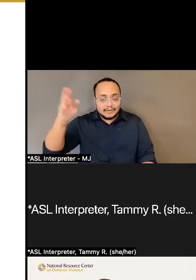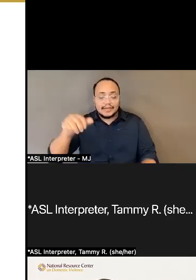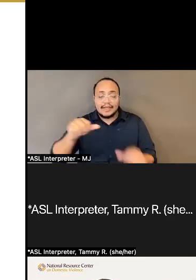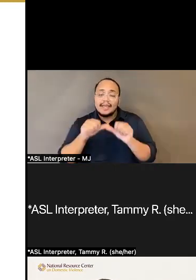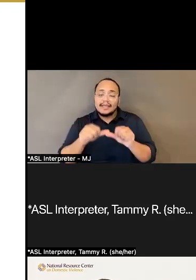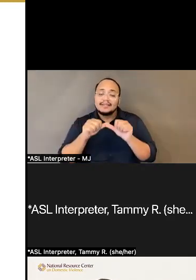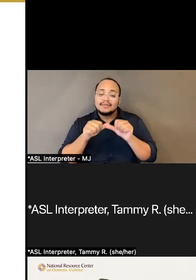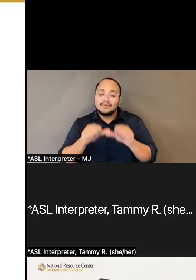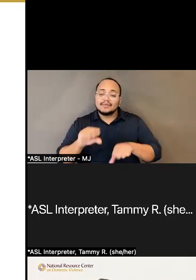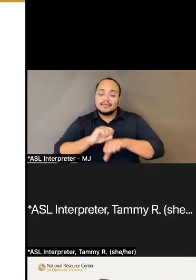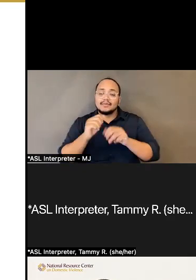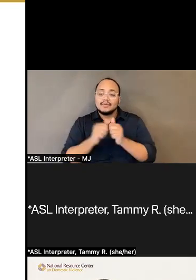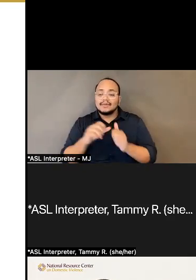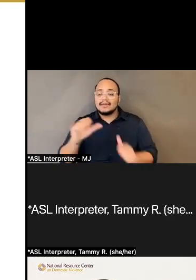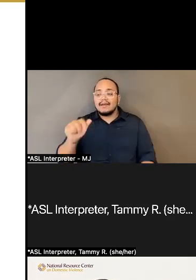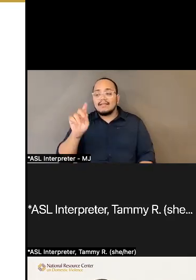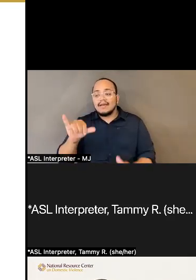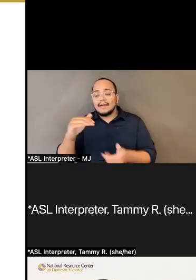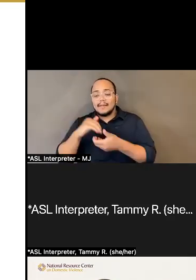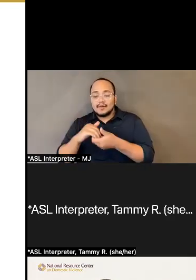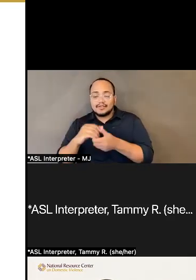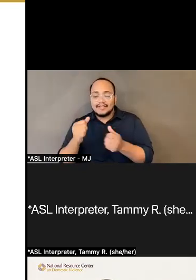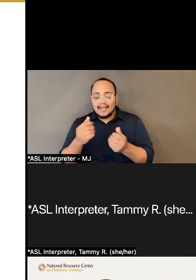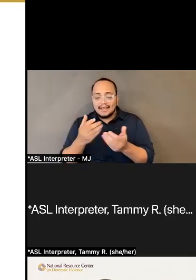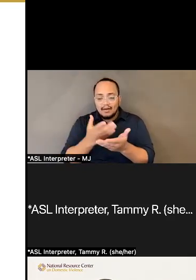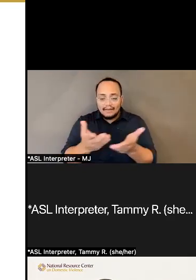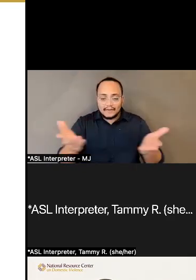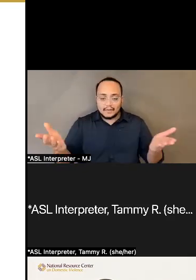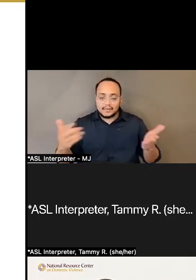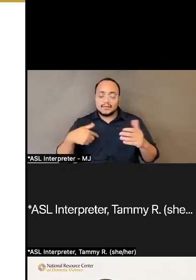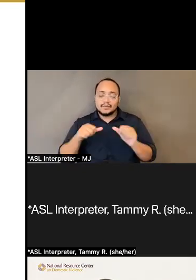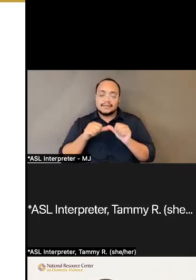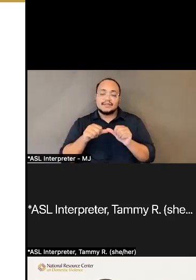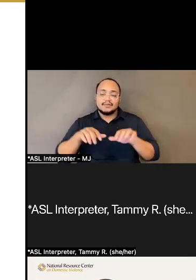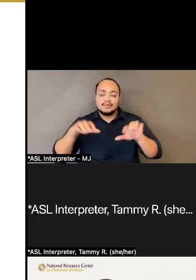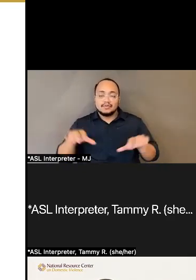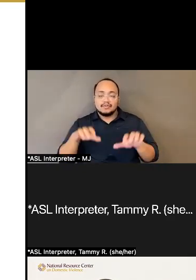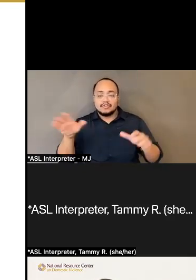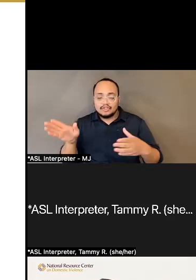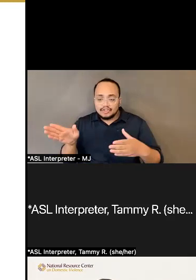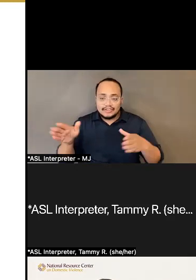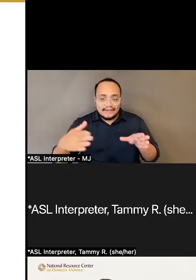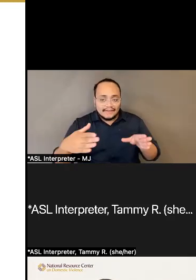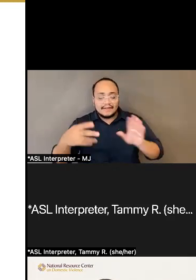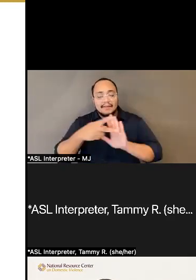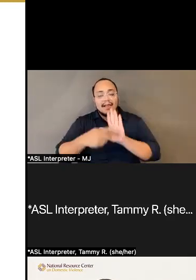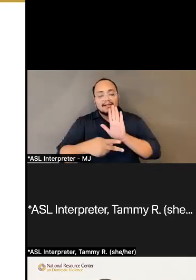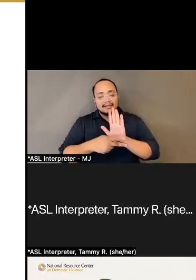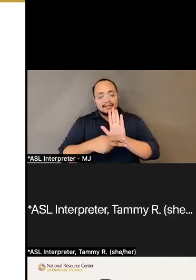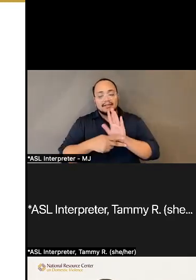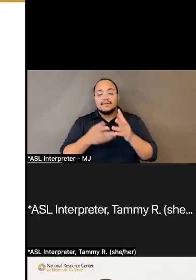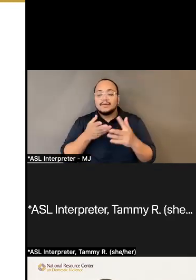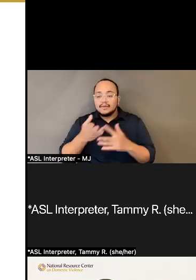to work with allied partners and all of you to encourage shifts in policy through